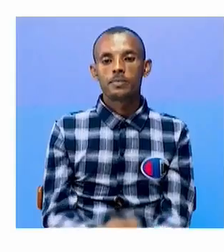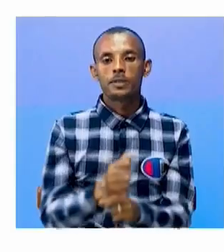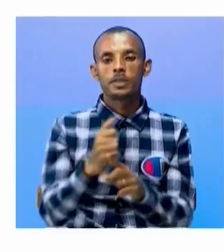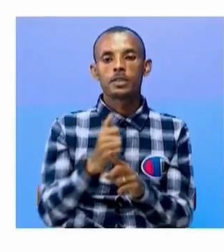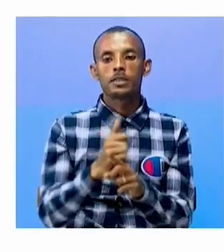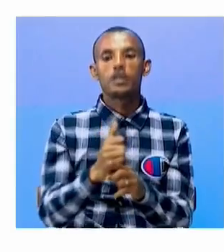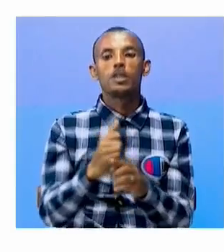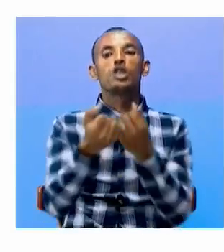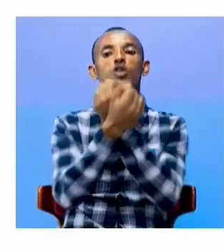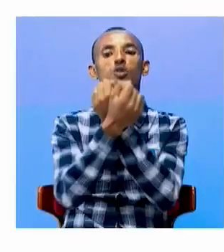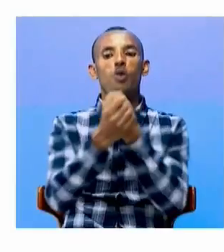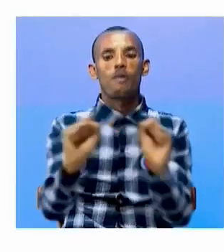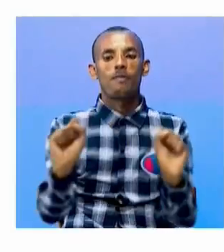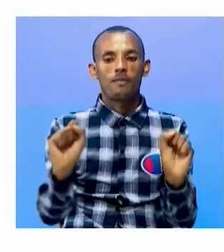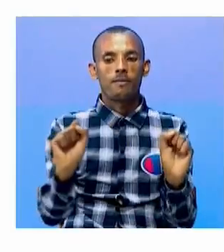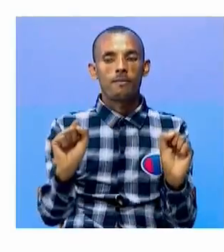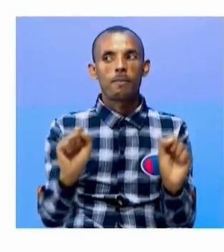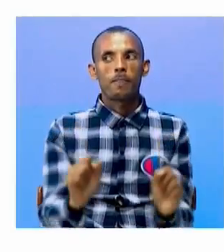Solve